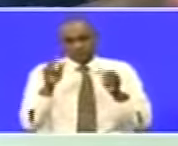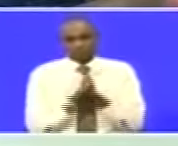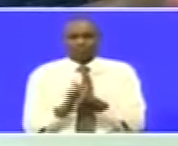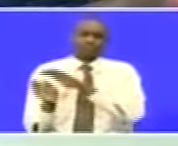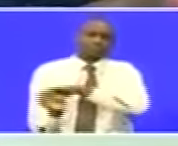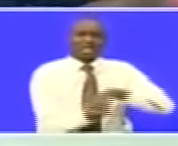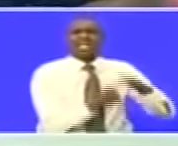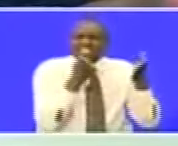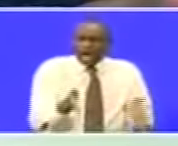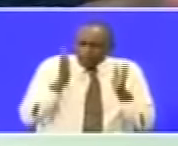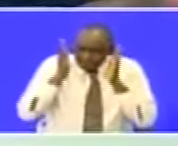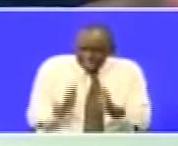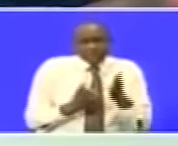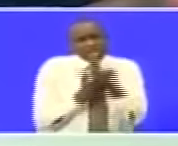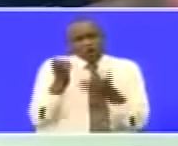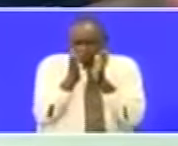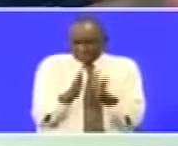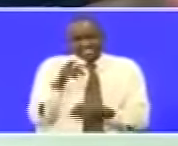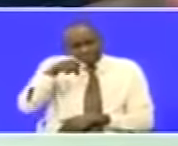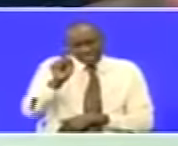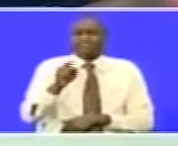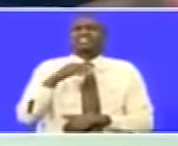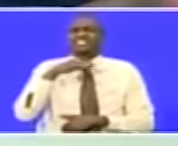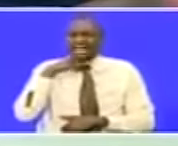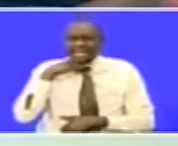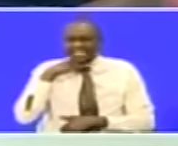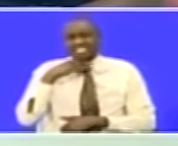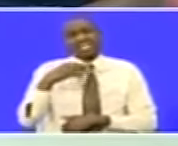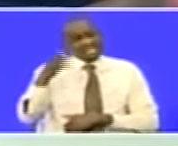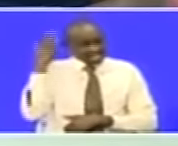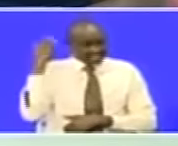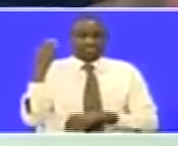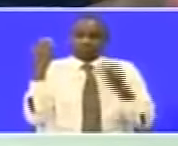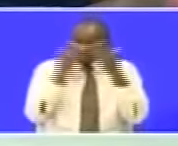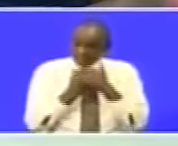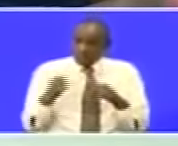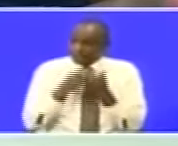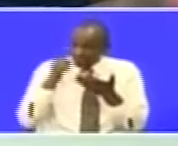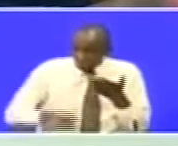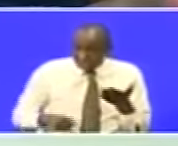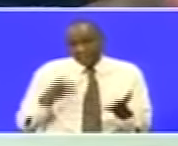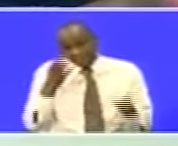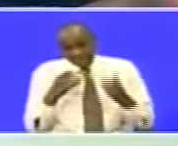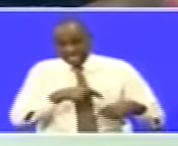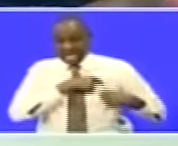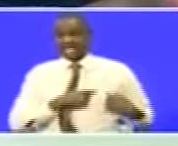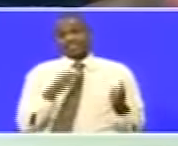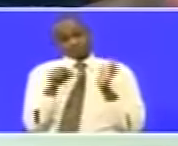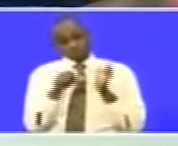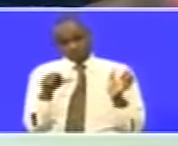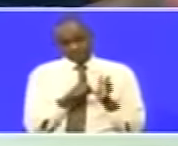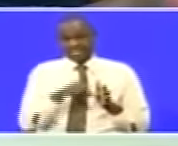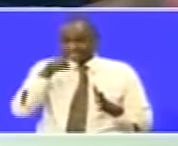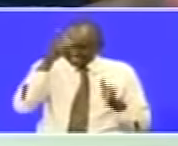Renowned economist Kariithi Murimi passed on suddenly last night from what doctors suspect could have been a heart attack. He was